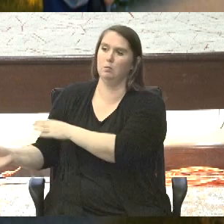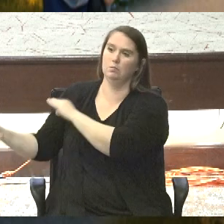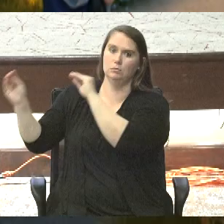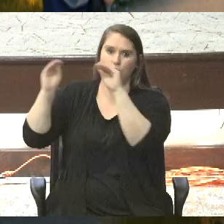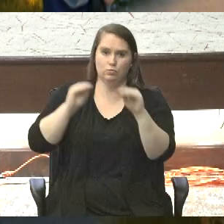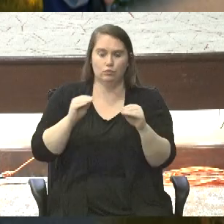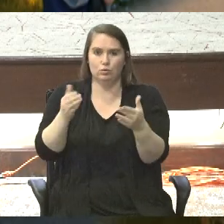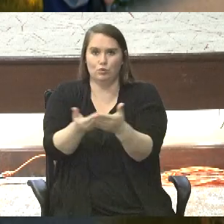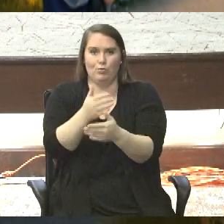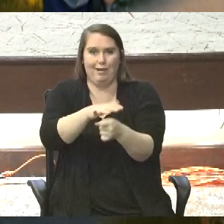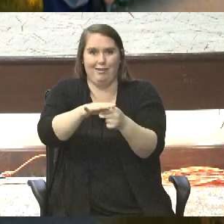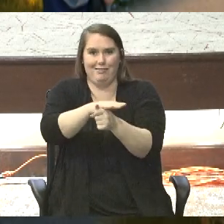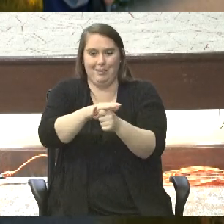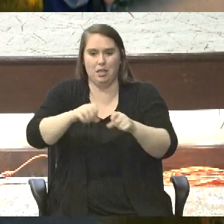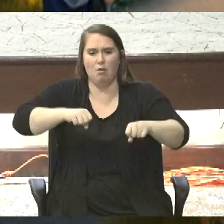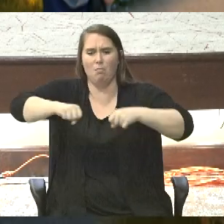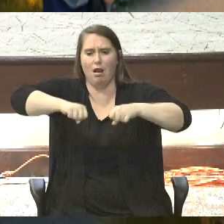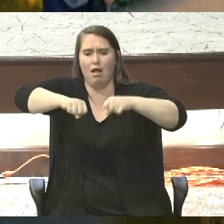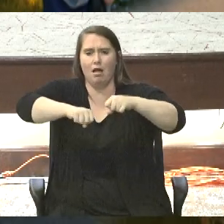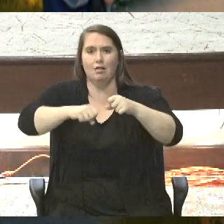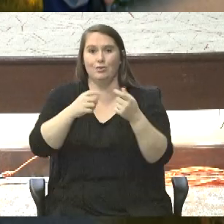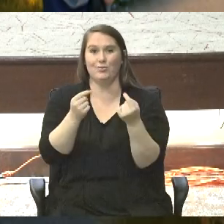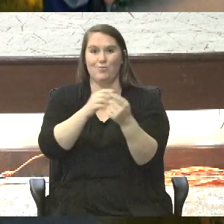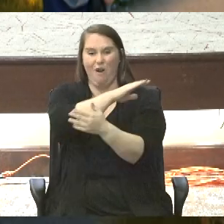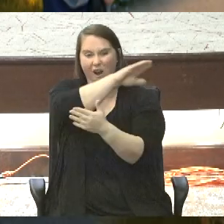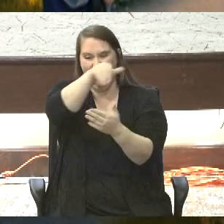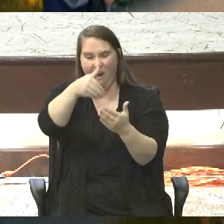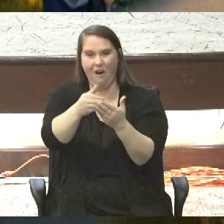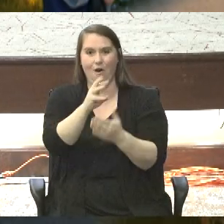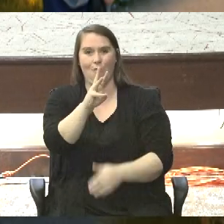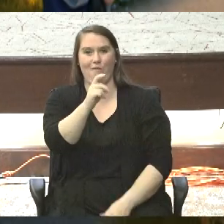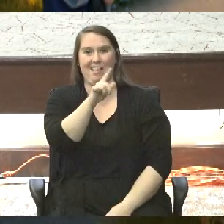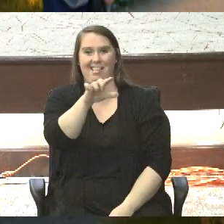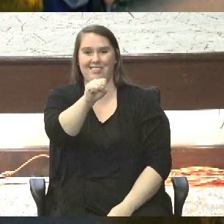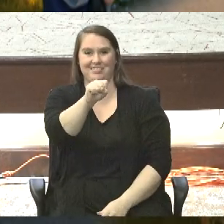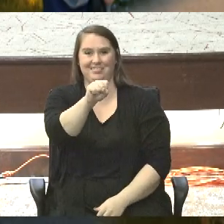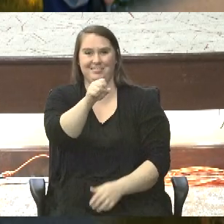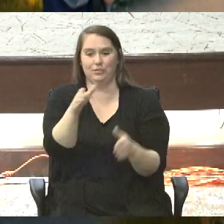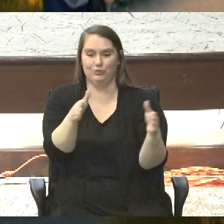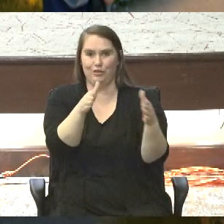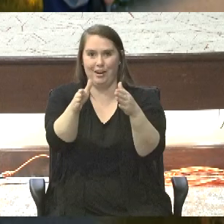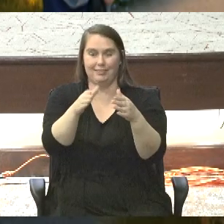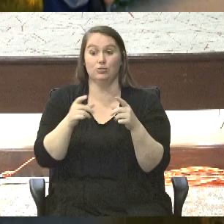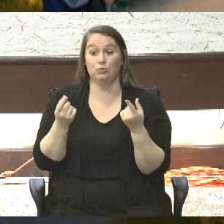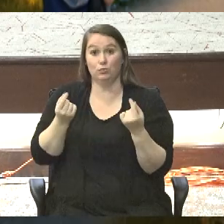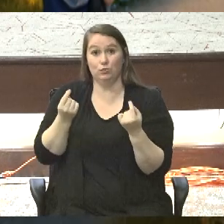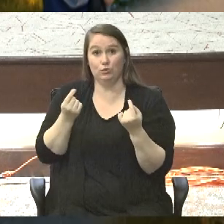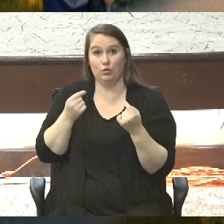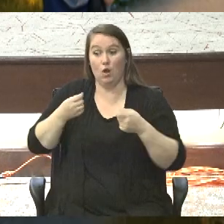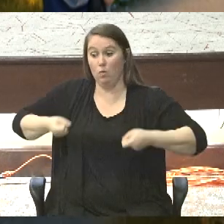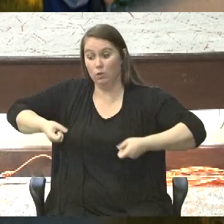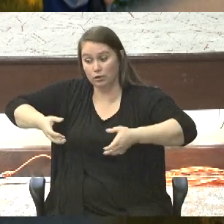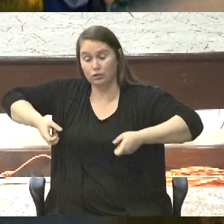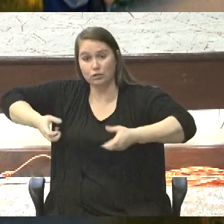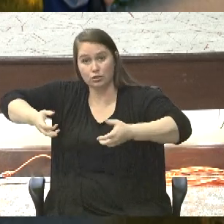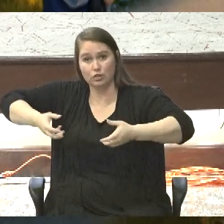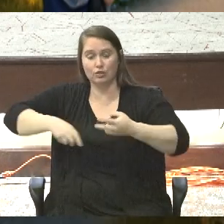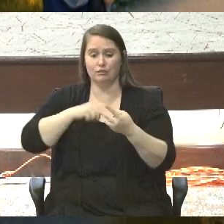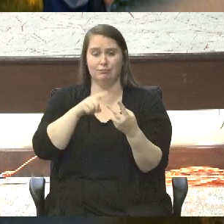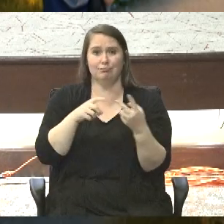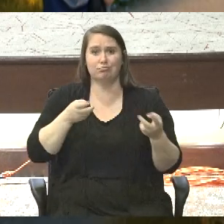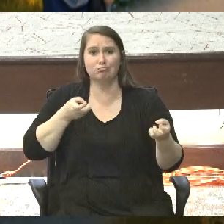forward, we decided to come up with an all-wheels track. This is an all-wheels to where even a wheelchair, whether you're